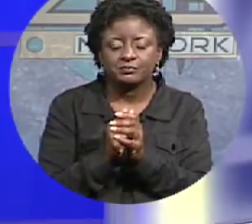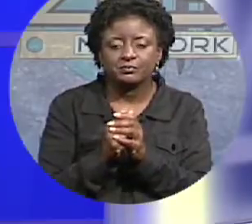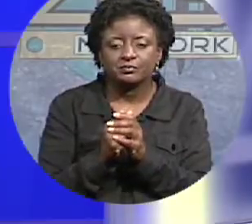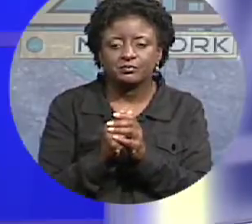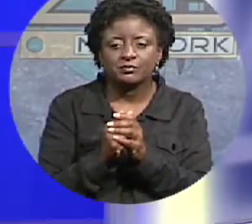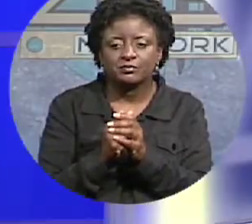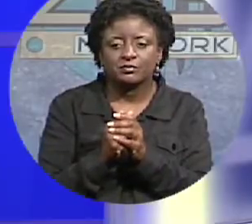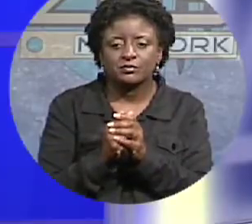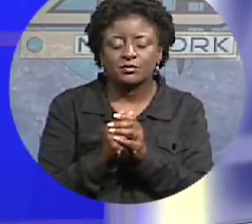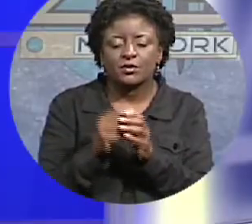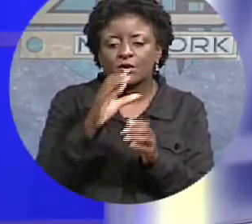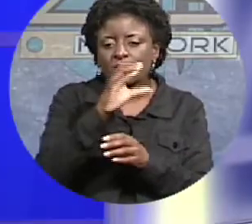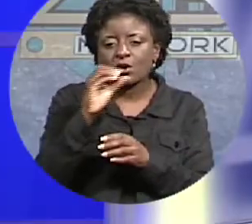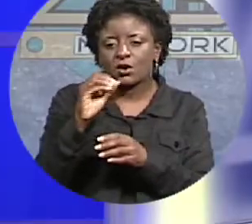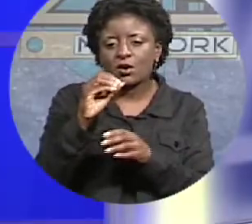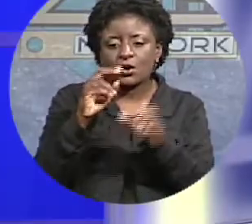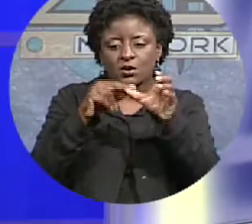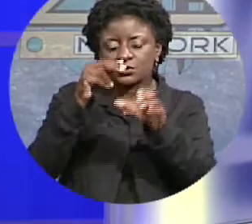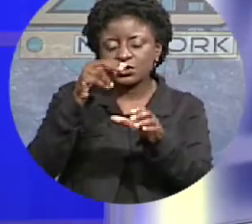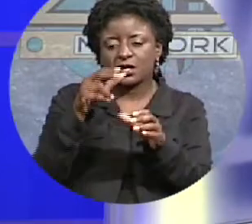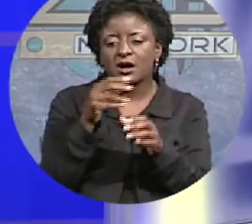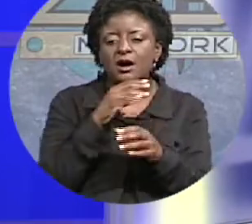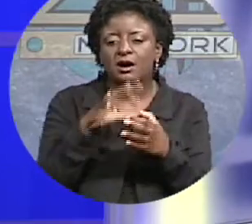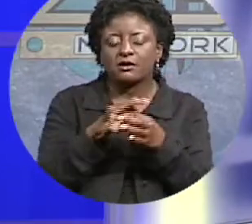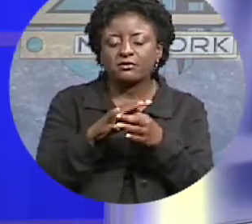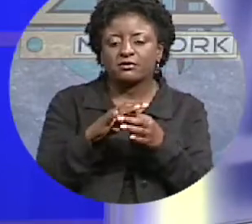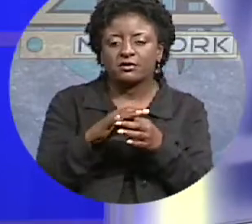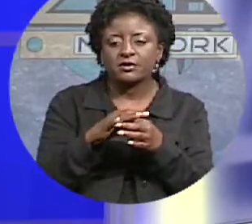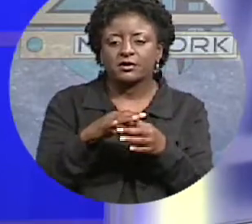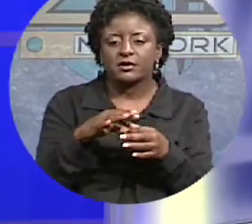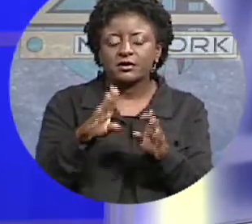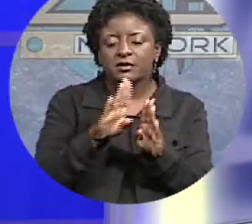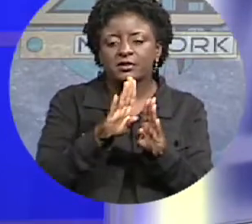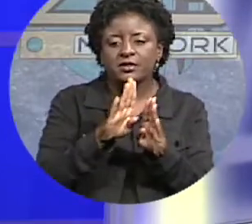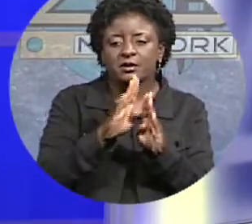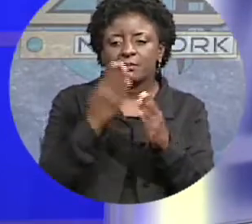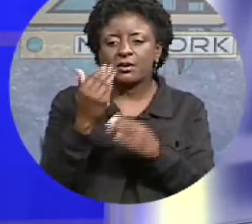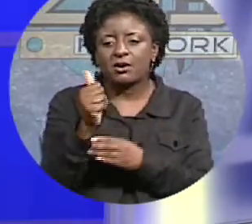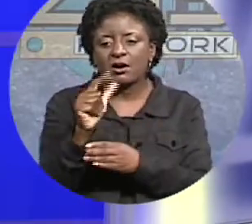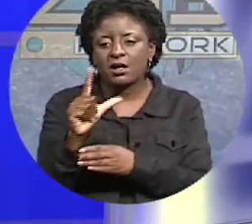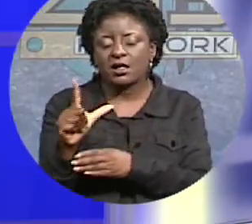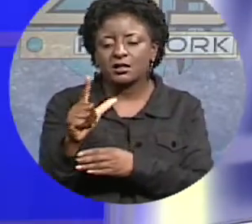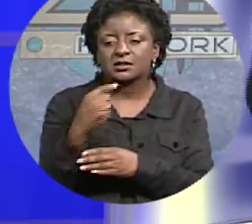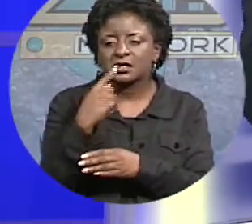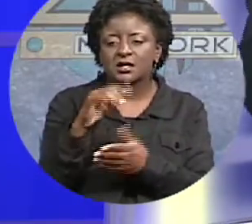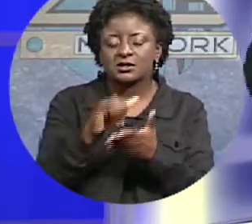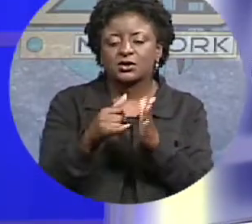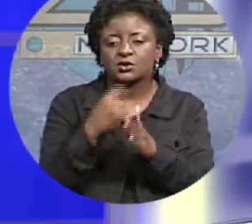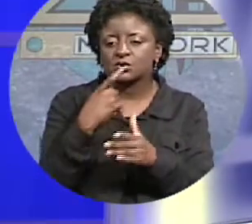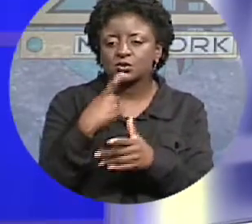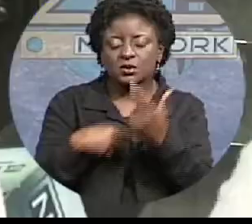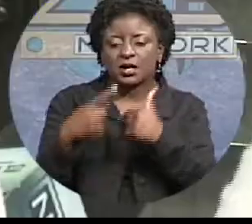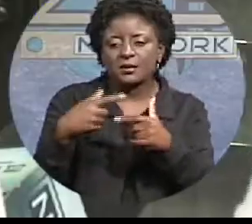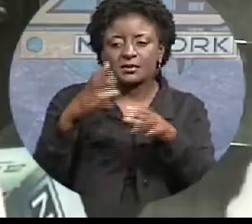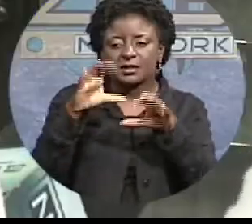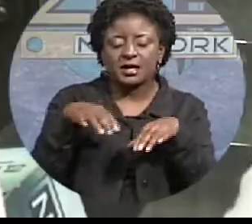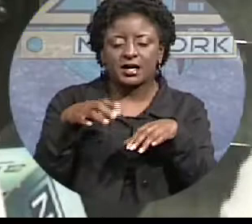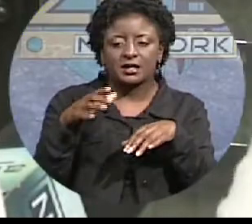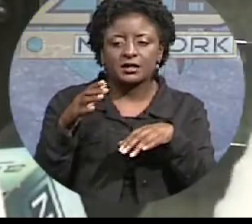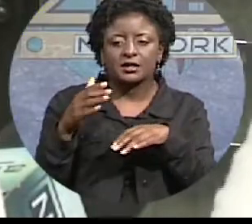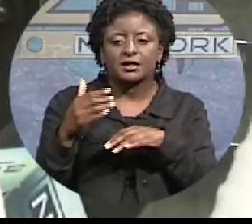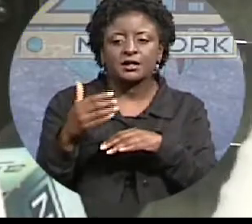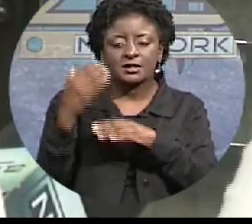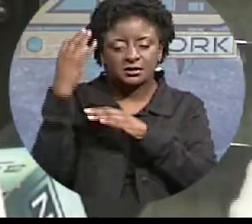Co-chair of the ball, Bernadette Bunch, says those who attend can look forward to a fun-filled evening. We have a